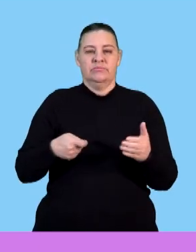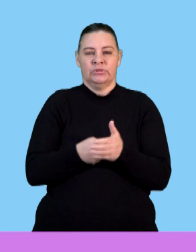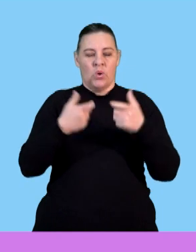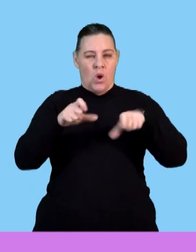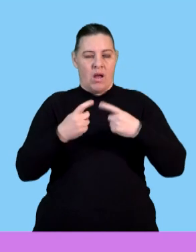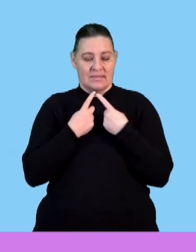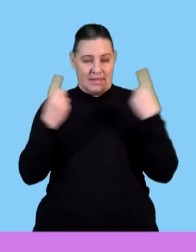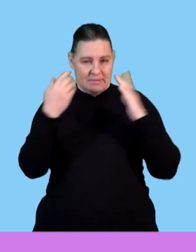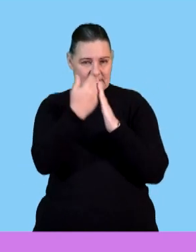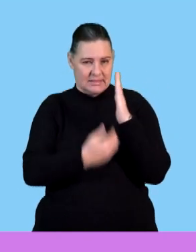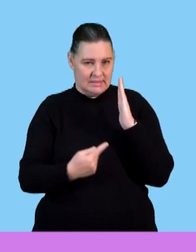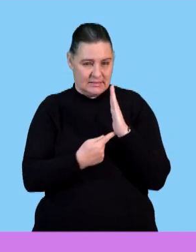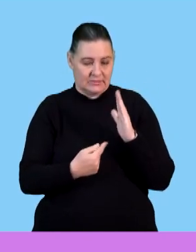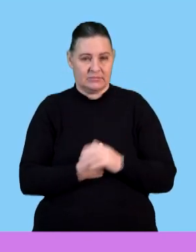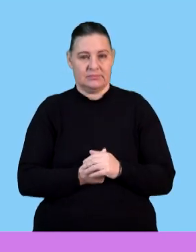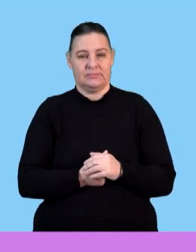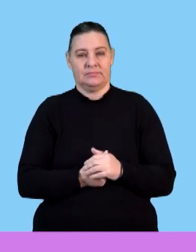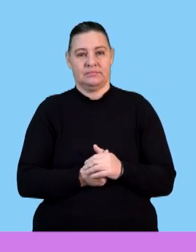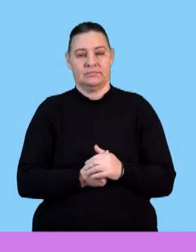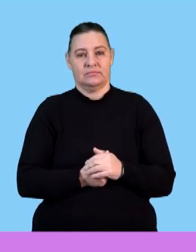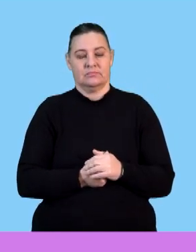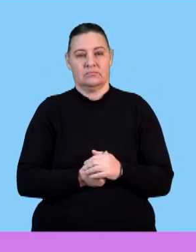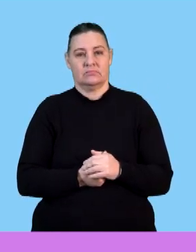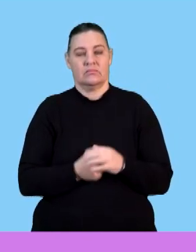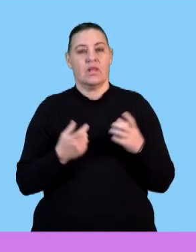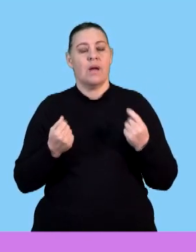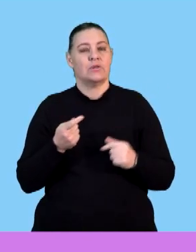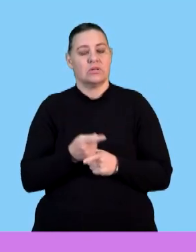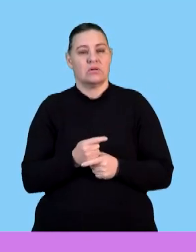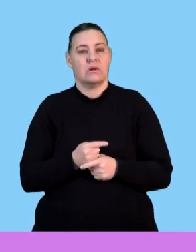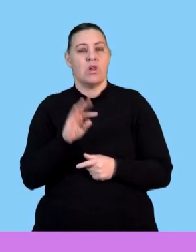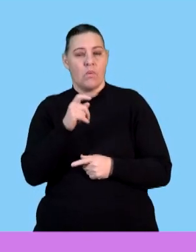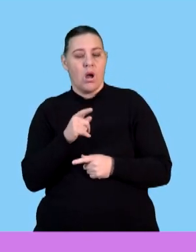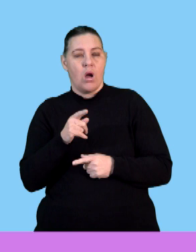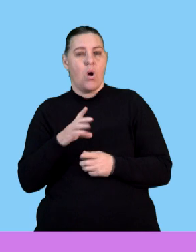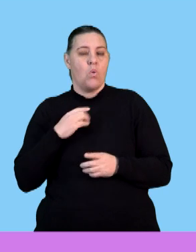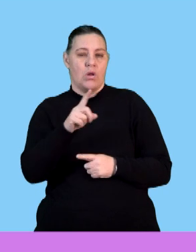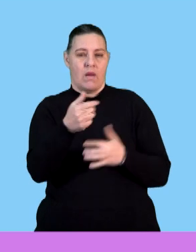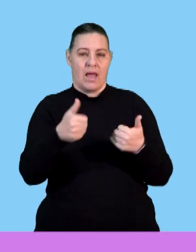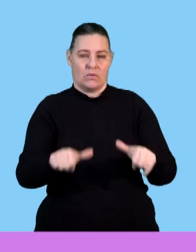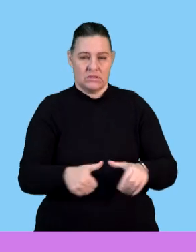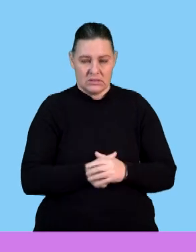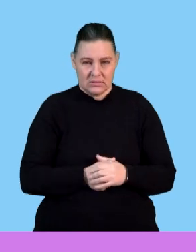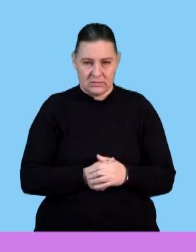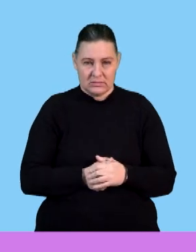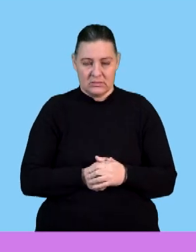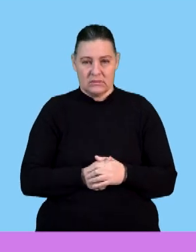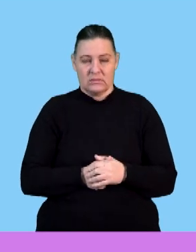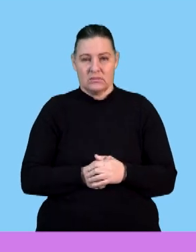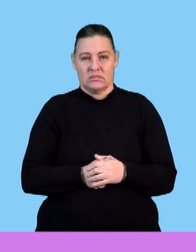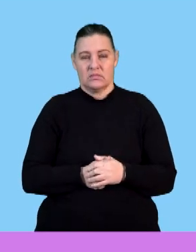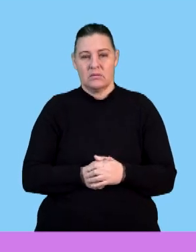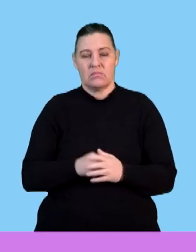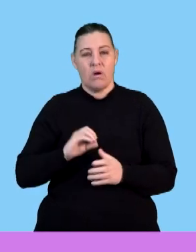Here at the top, there it is, store card statement. Okay. How much does Bulelwa owe on her account? All right,